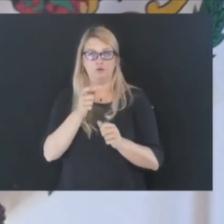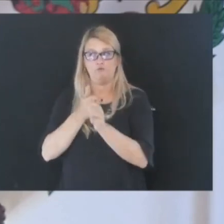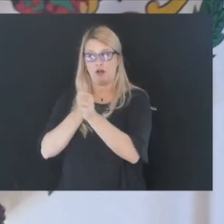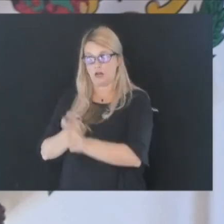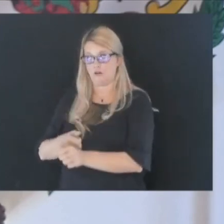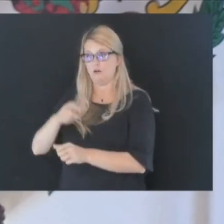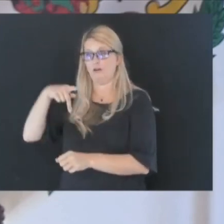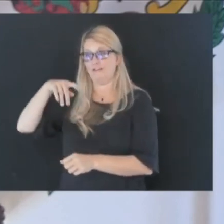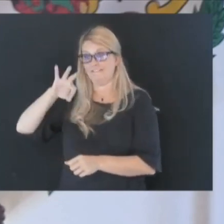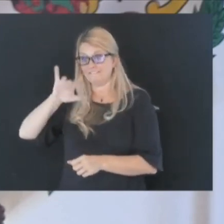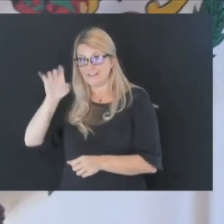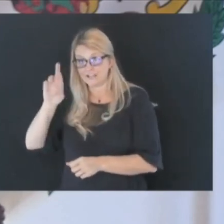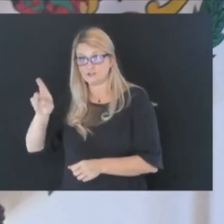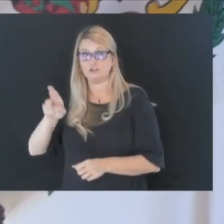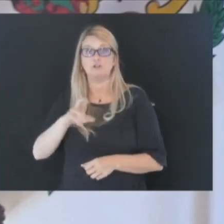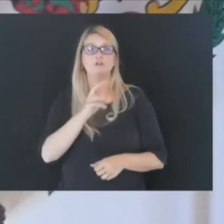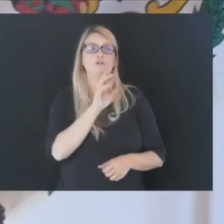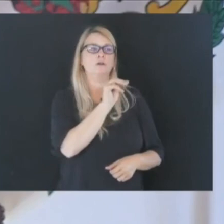or